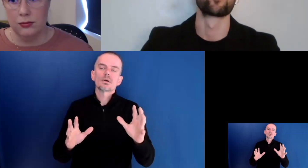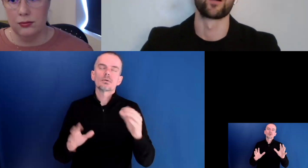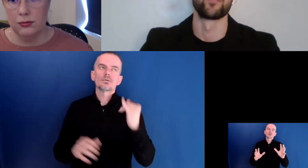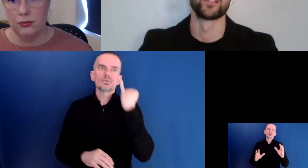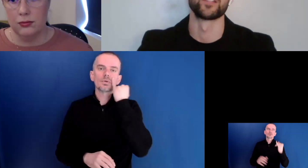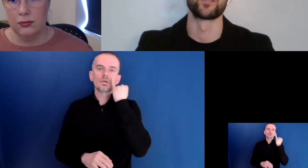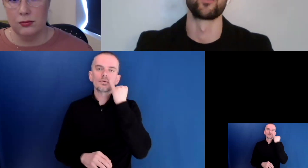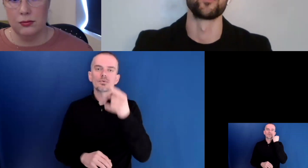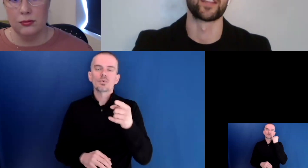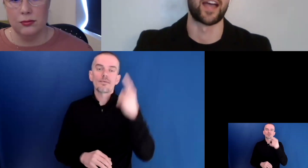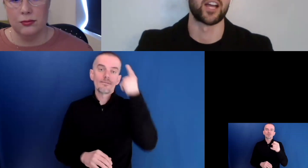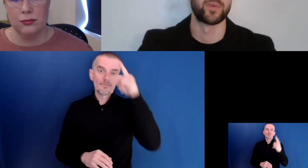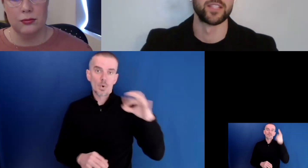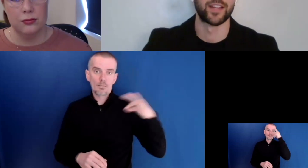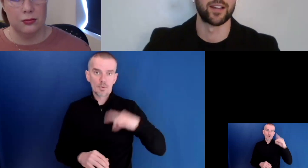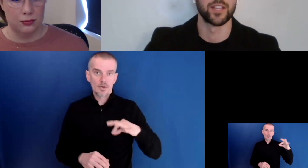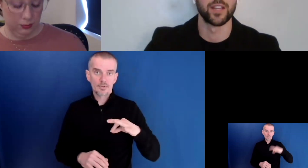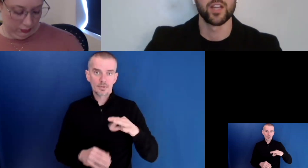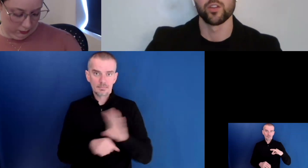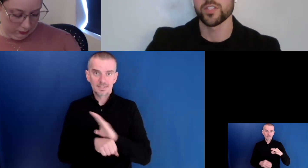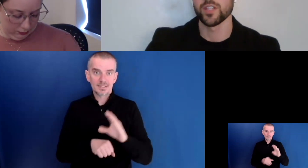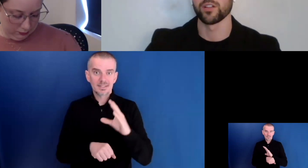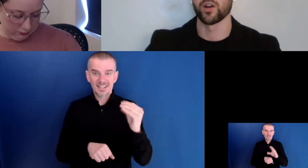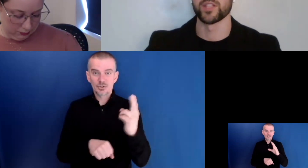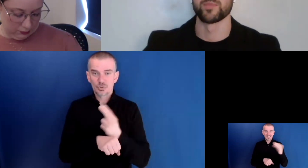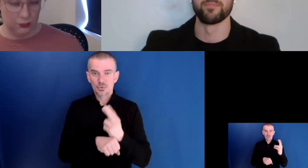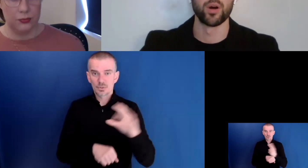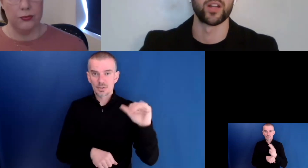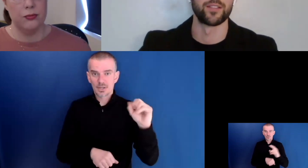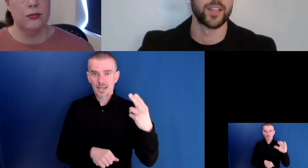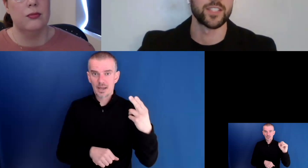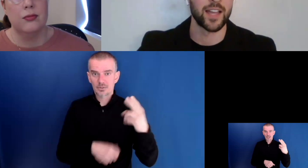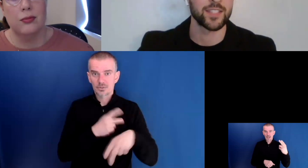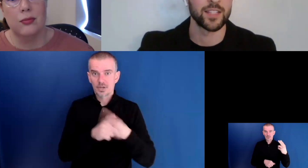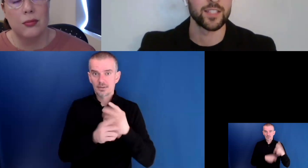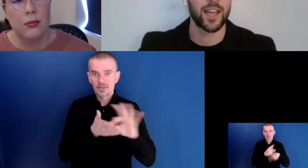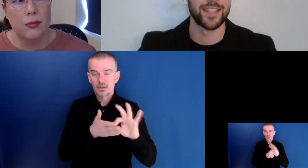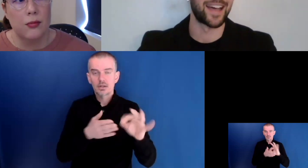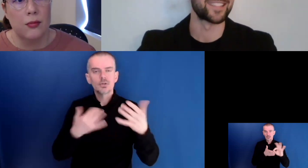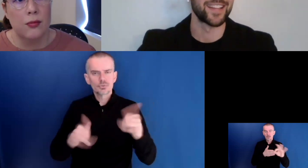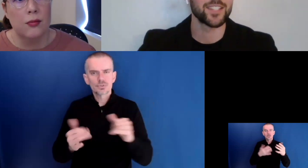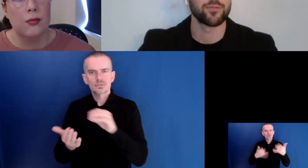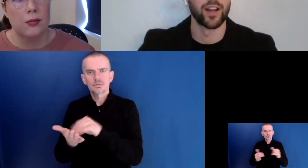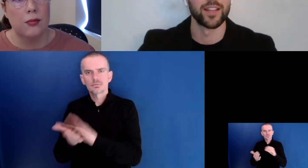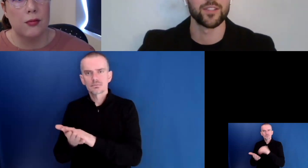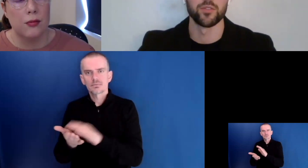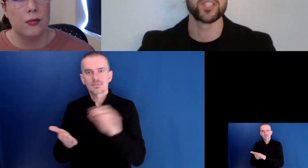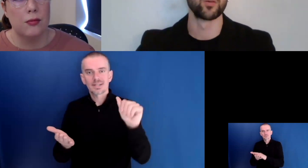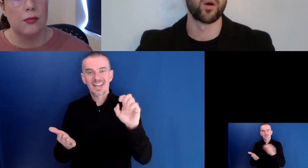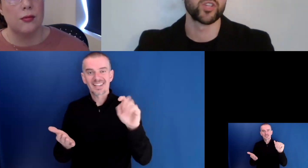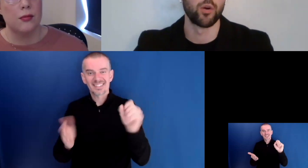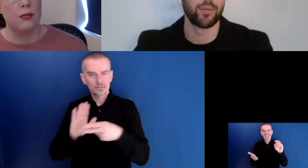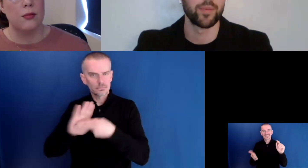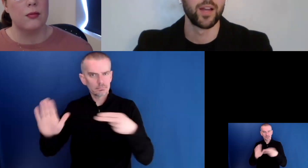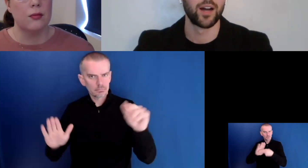if you're a for-profit business and you're using the cash basis of accounting, you're still going to be booking fixed assets as assets, right? And so those